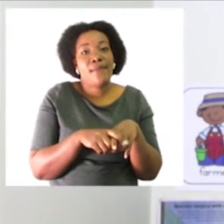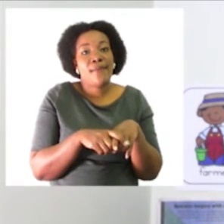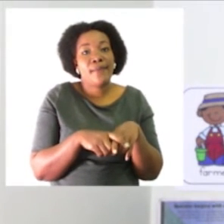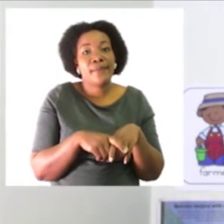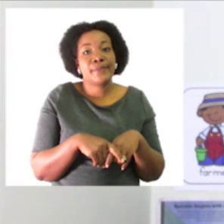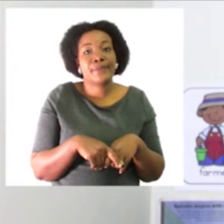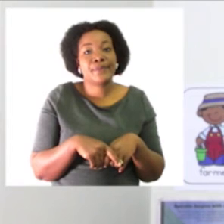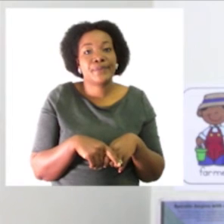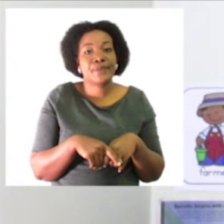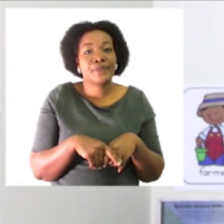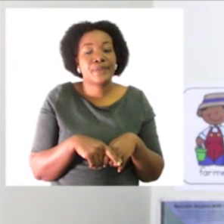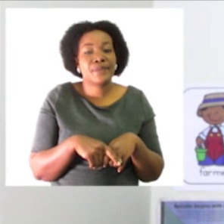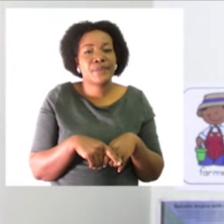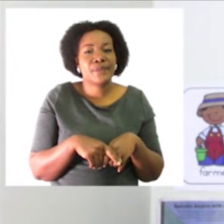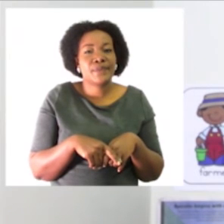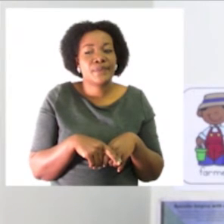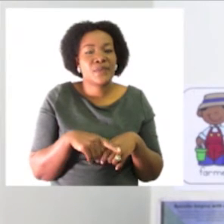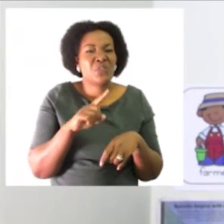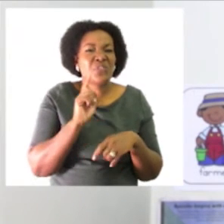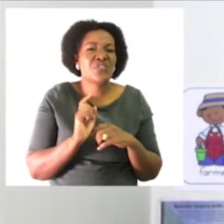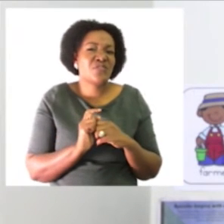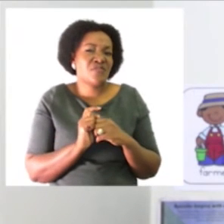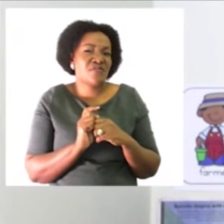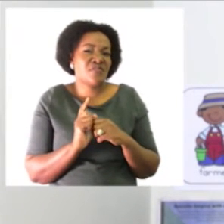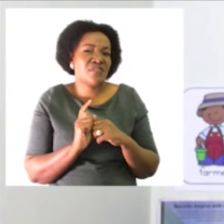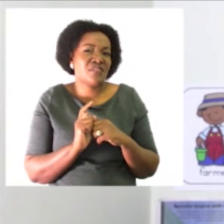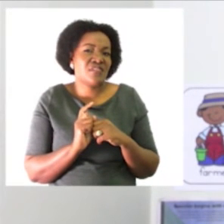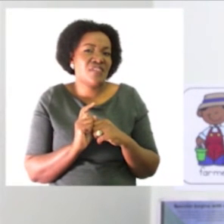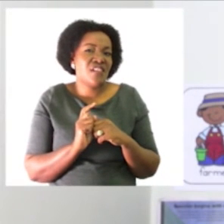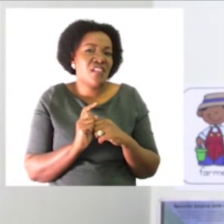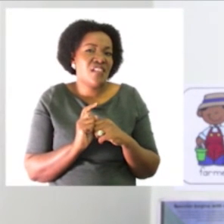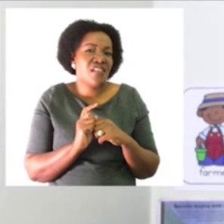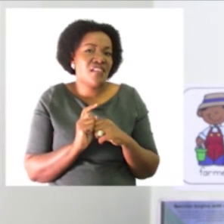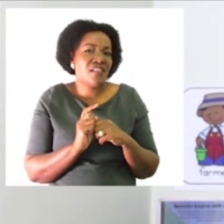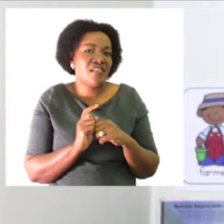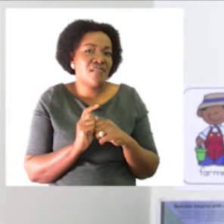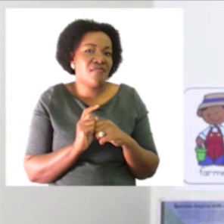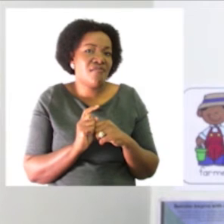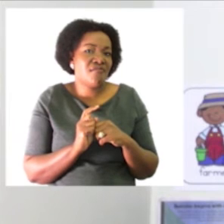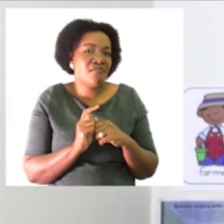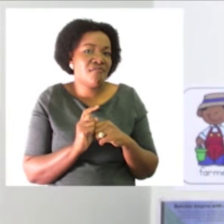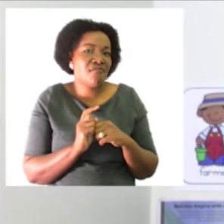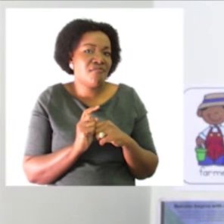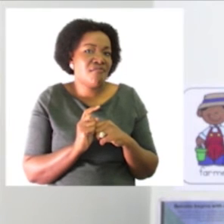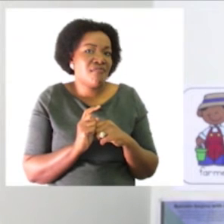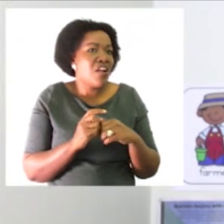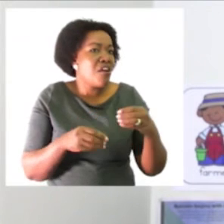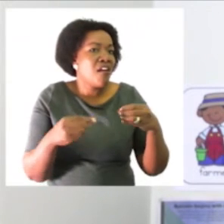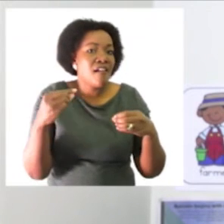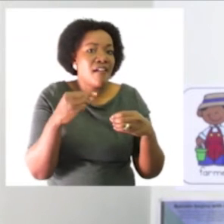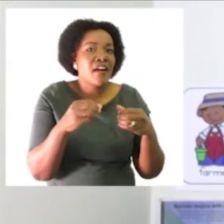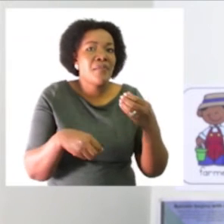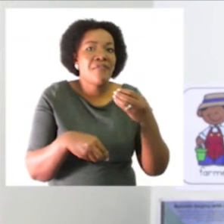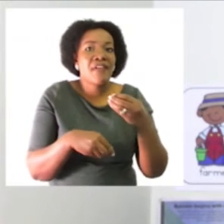Okay, now comes the question, just something practically. How much gram do we have? How many, if